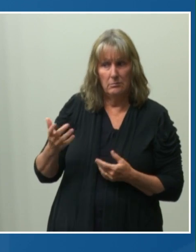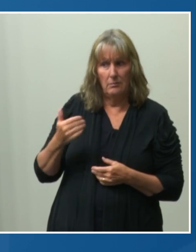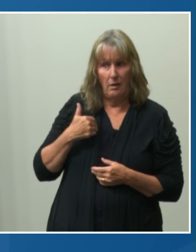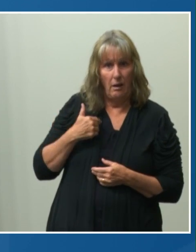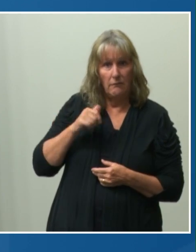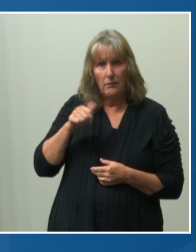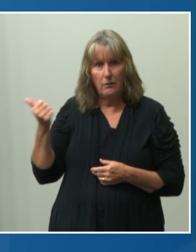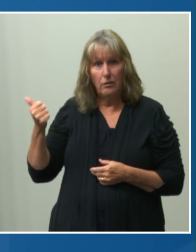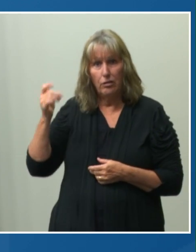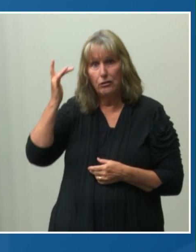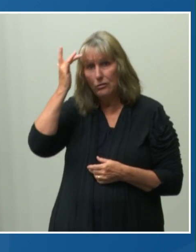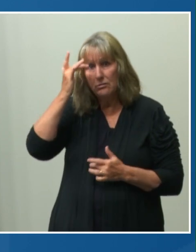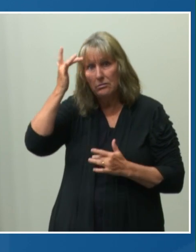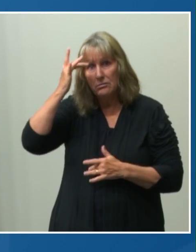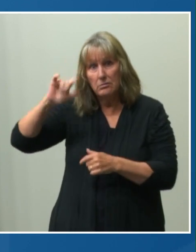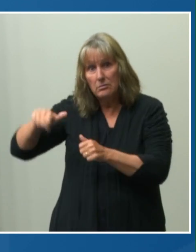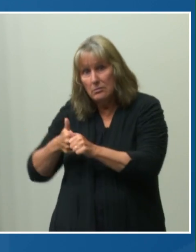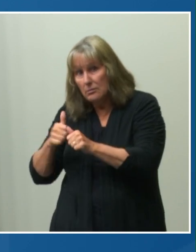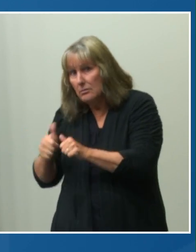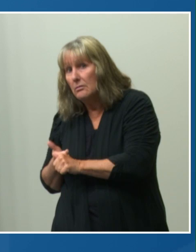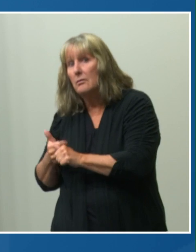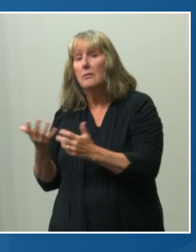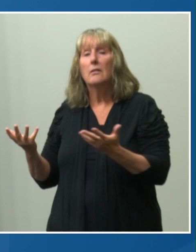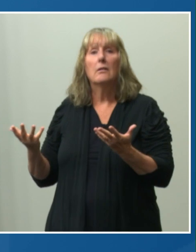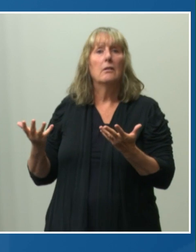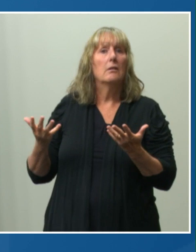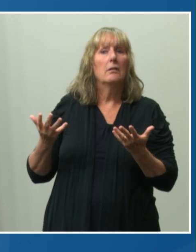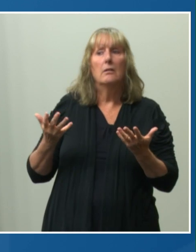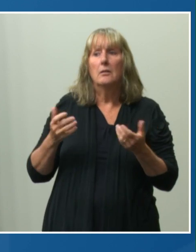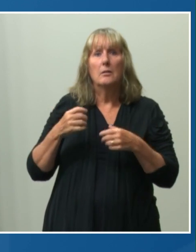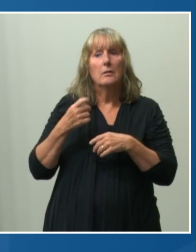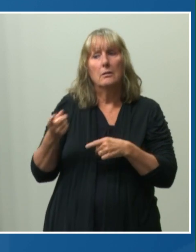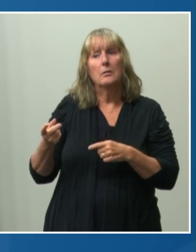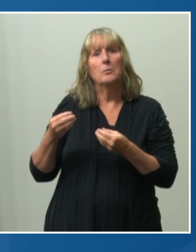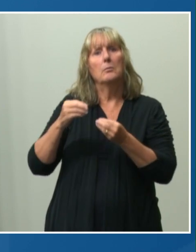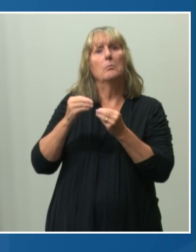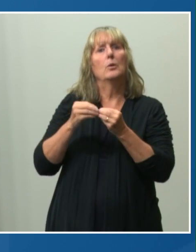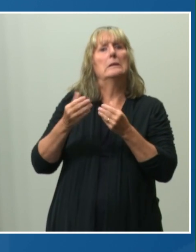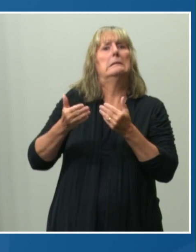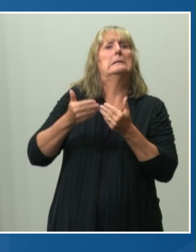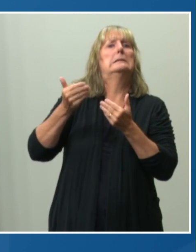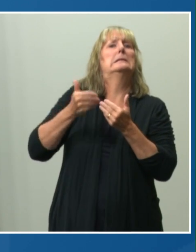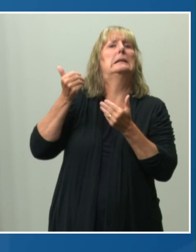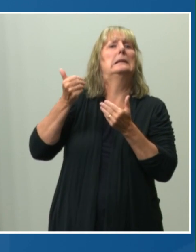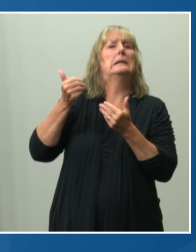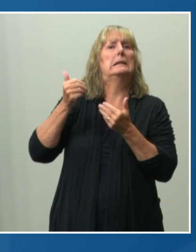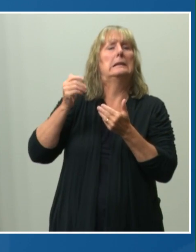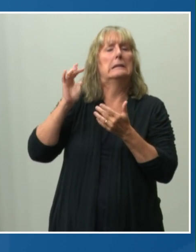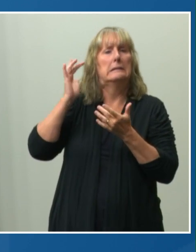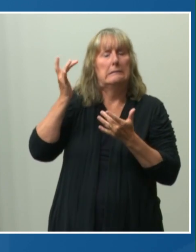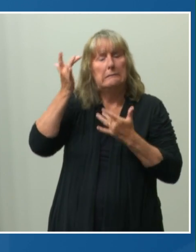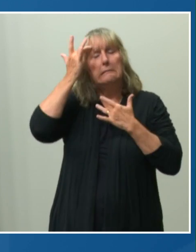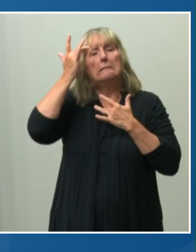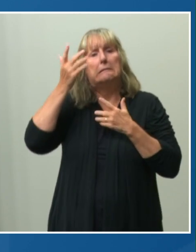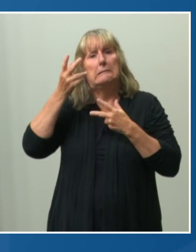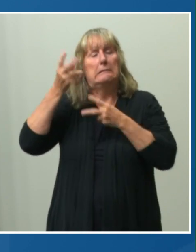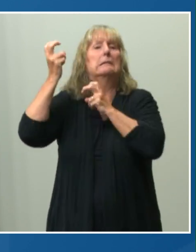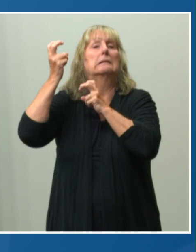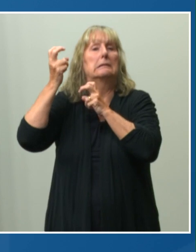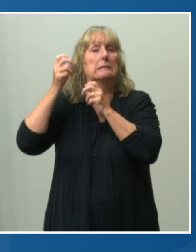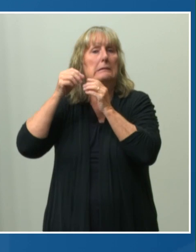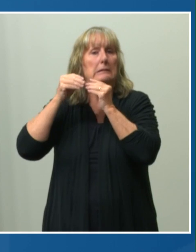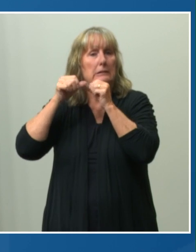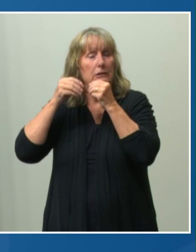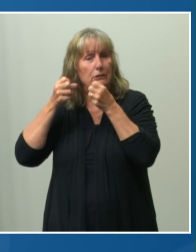they have, you know, underlying health conditions that made them more prone to have severe breakthrough cases, that sort of